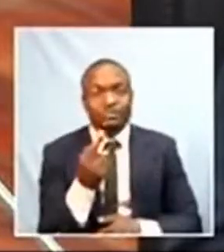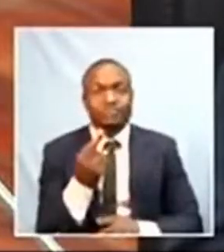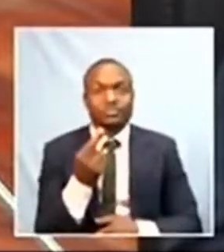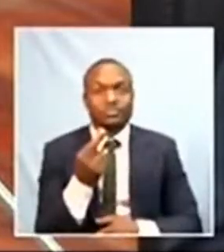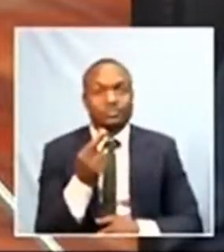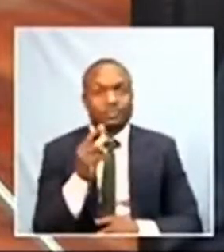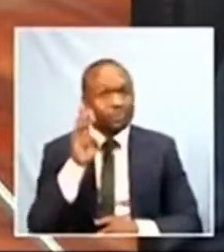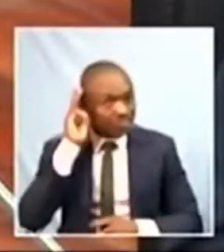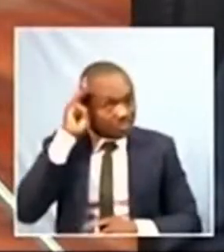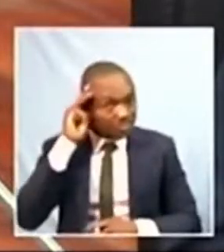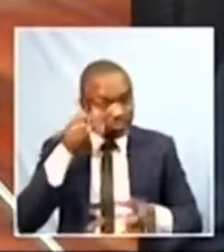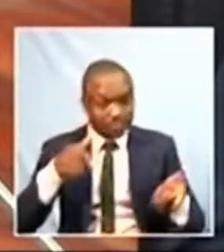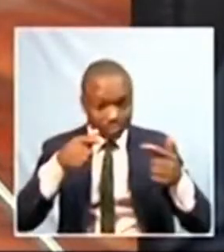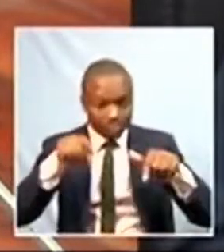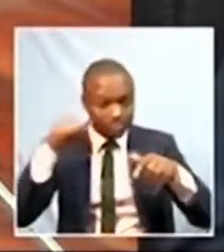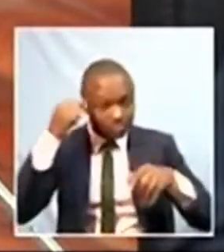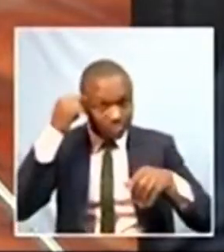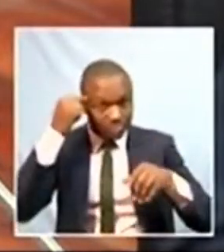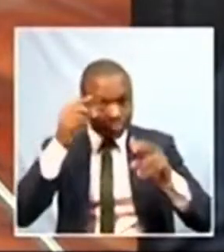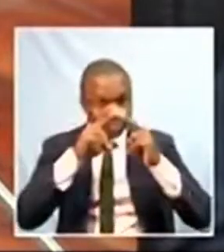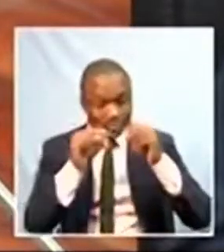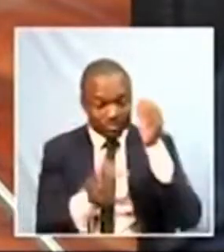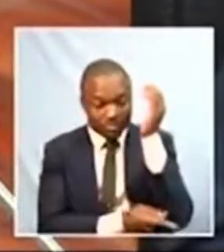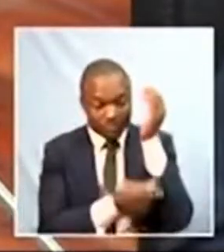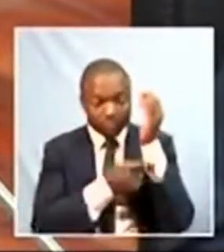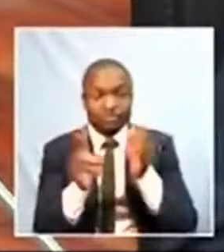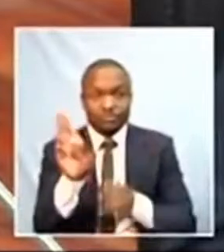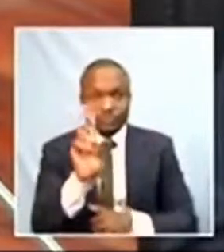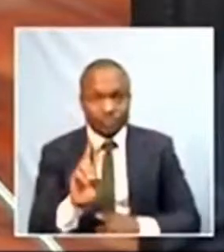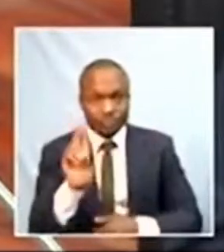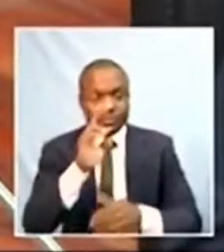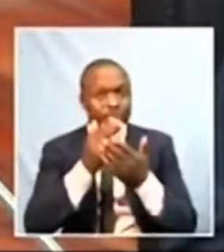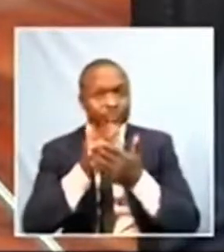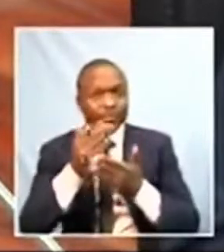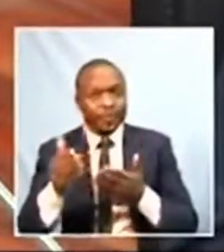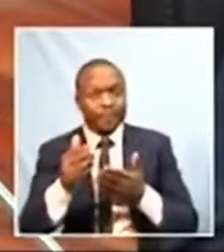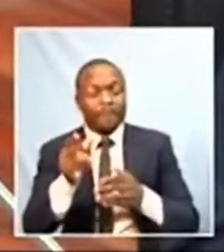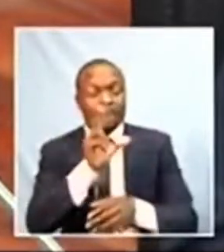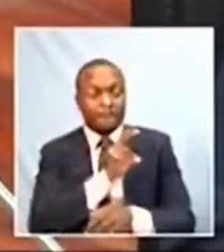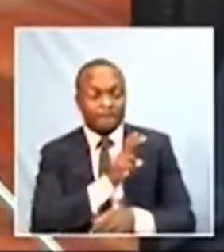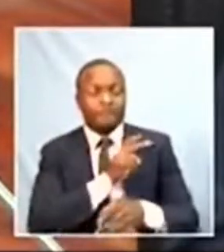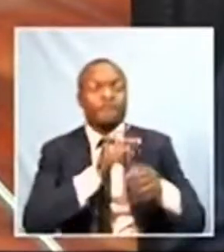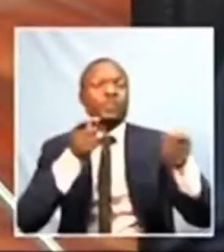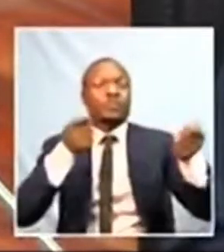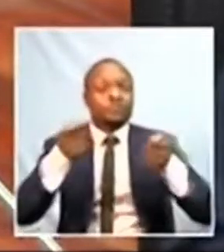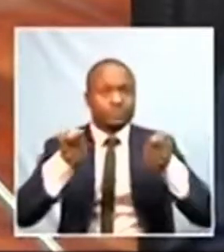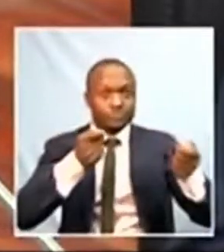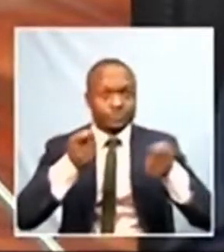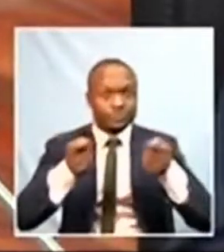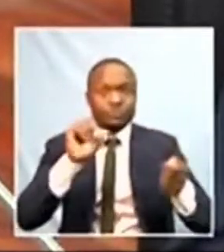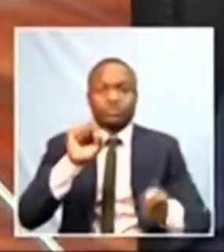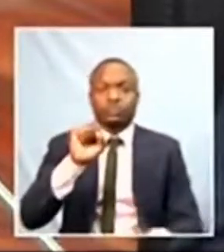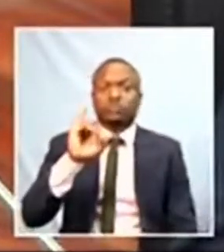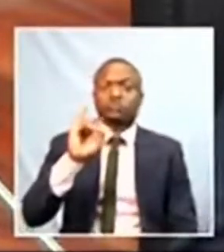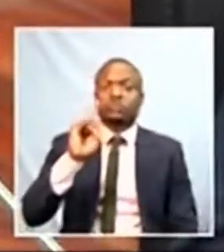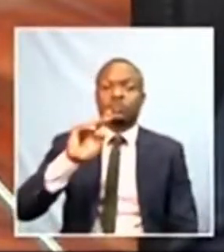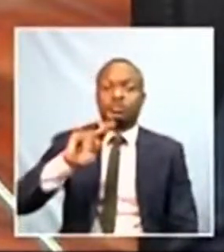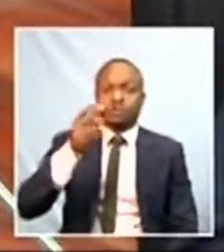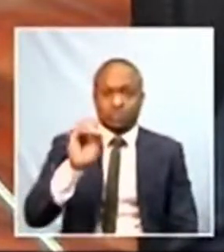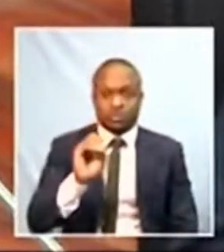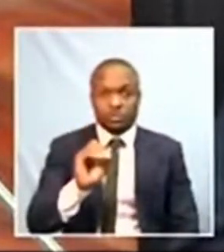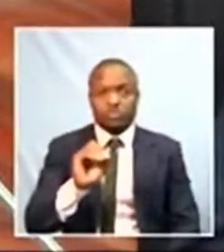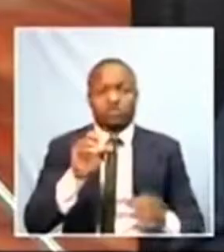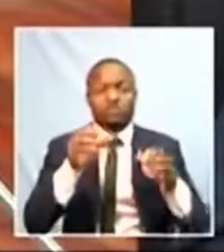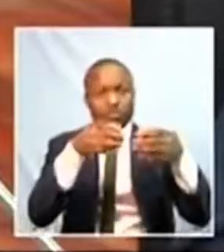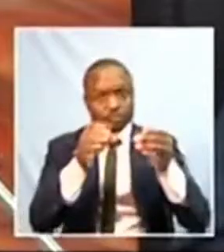Local Government and Rural Development to be used towards the procurement of police motor vehicle for SIKONGO constituents and